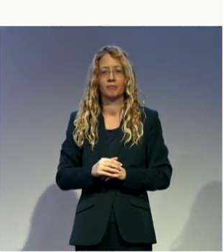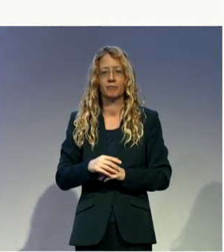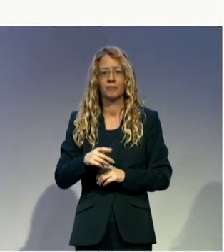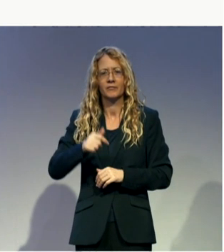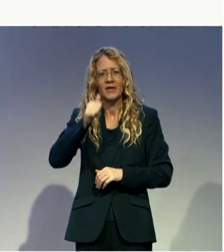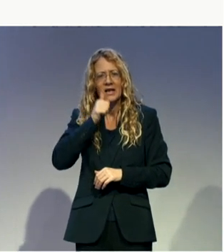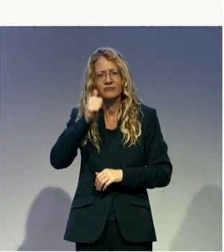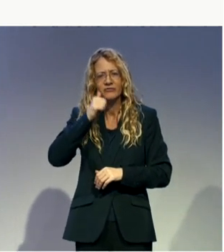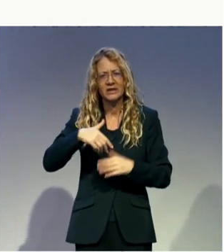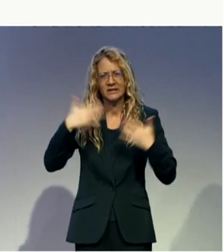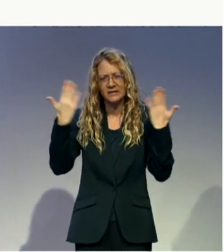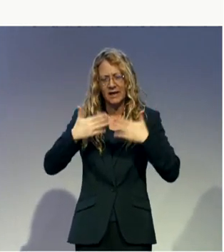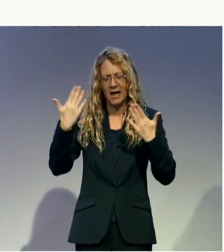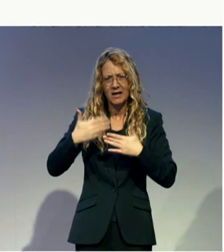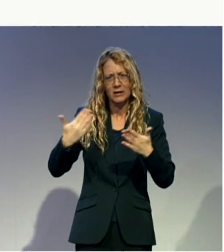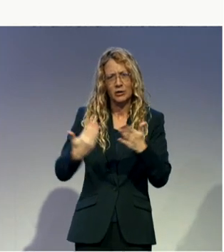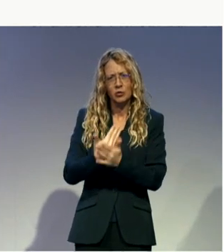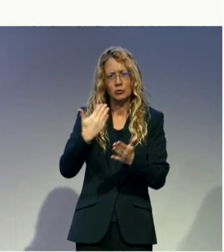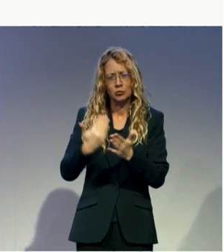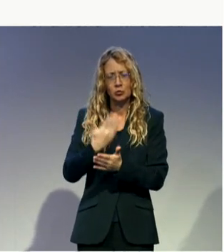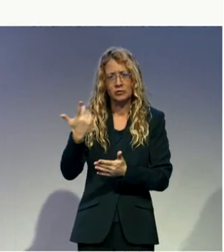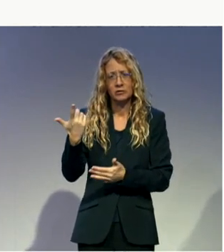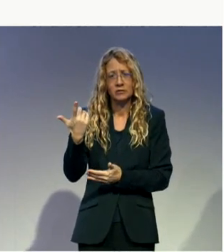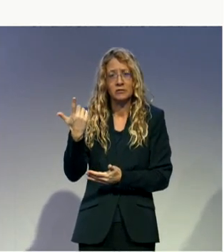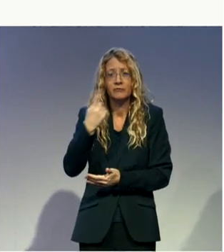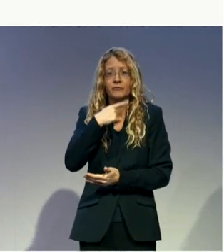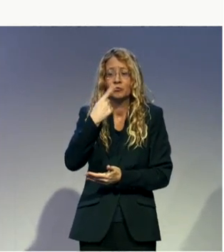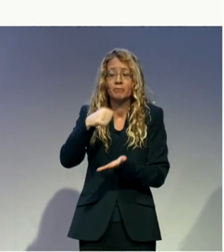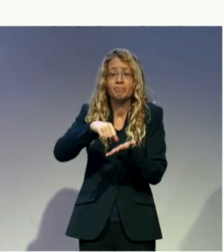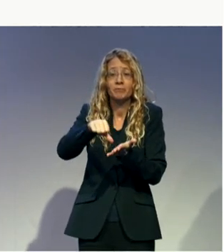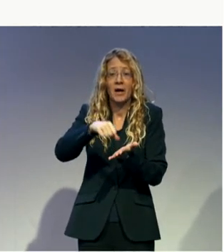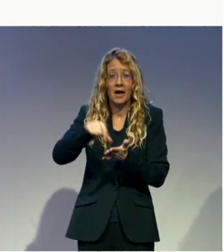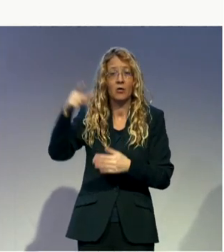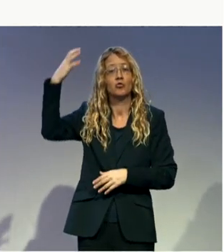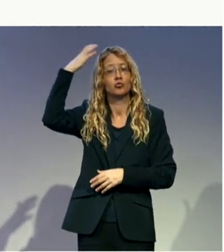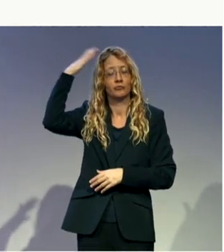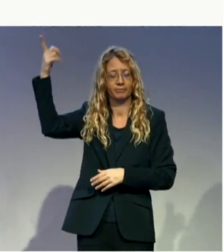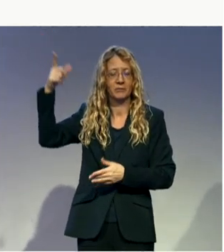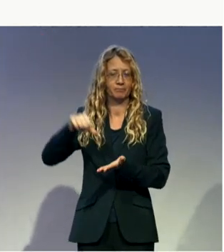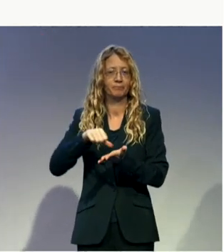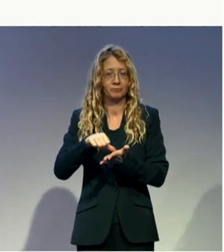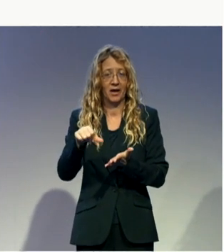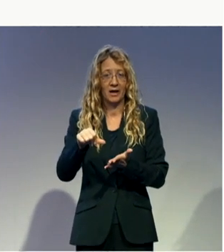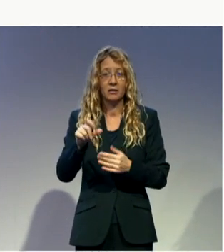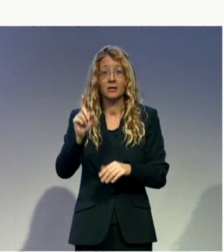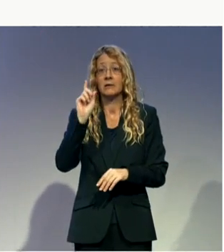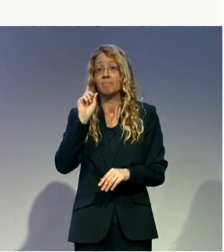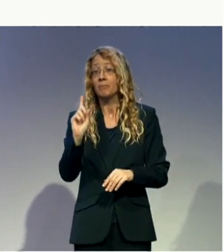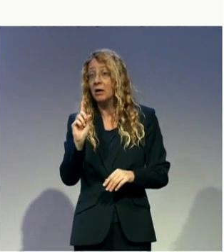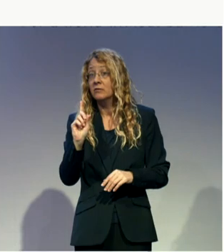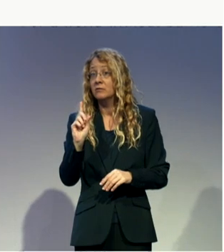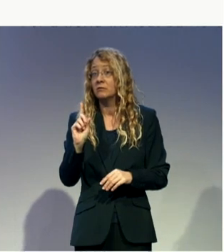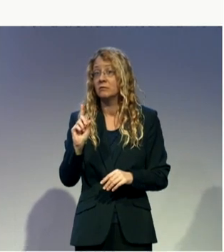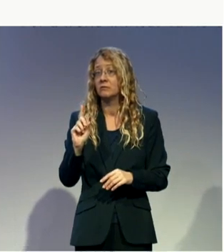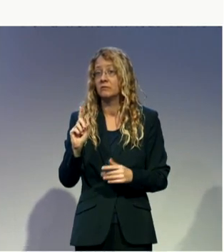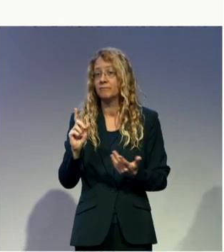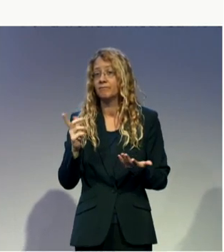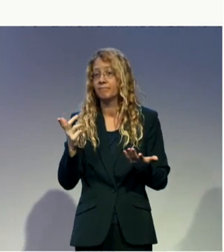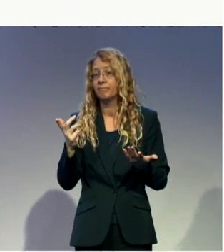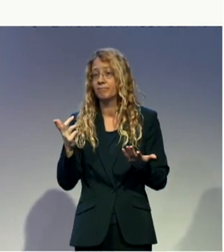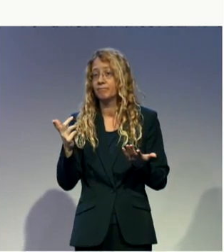the newspapers, the Austrian newspapers, which are using it, pay for this service, and also the Austrian broadcasting